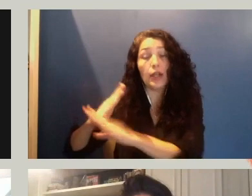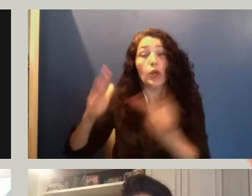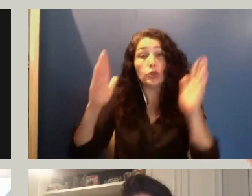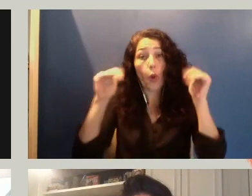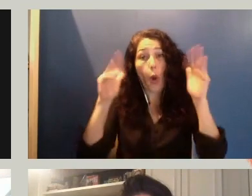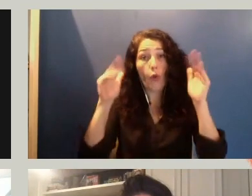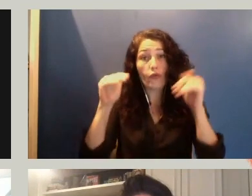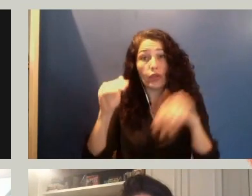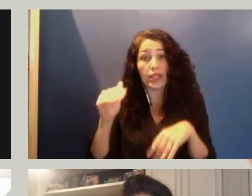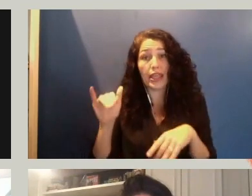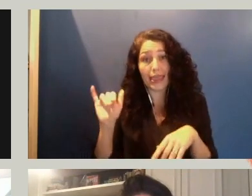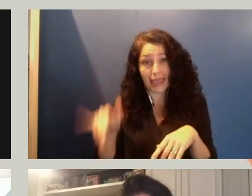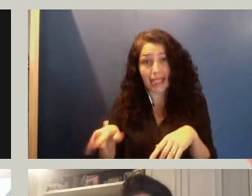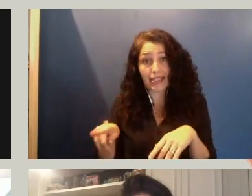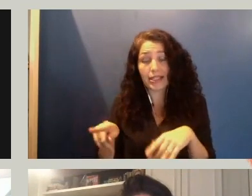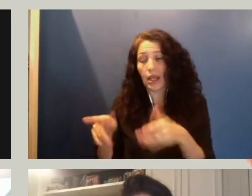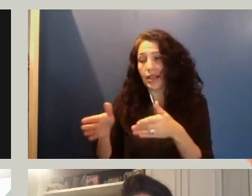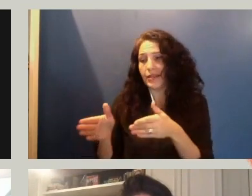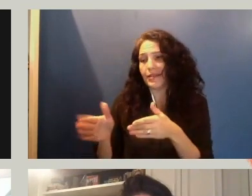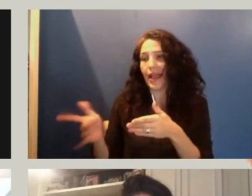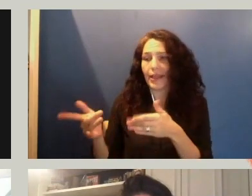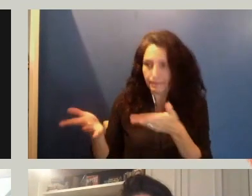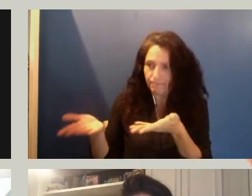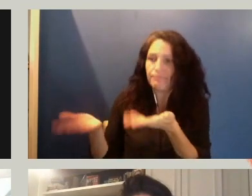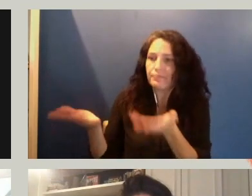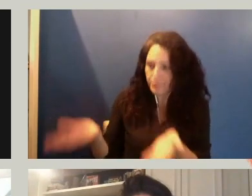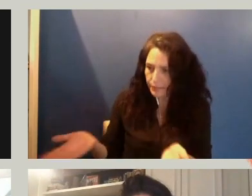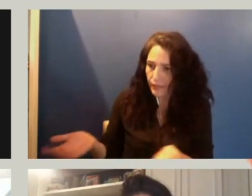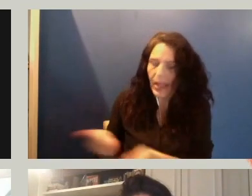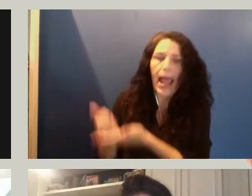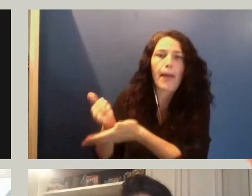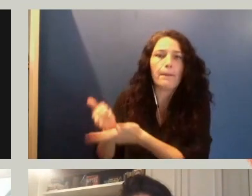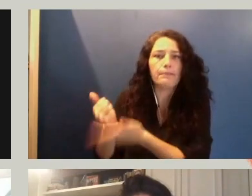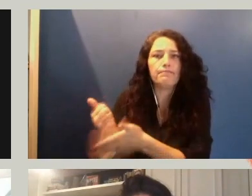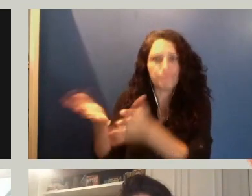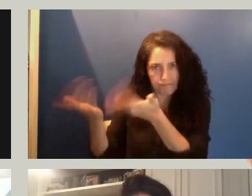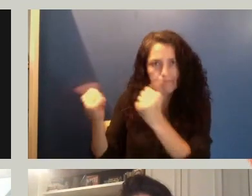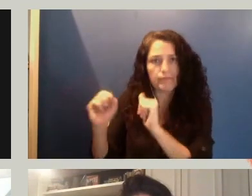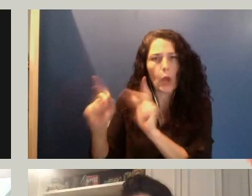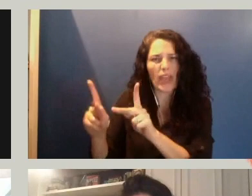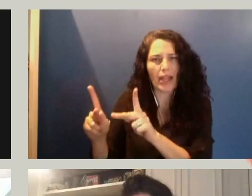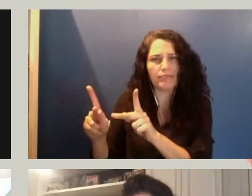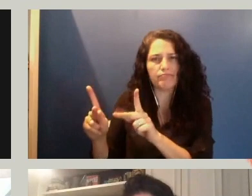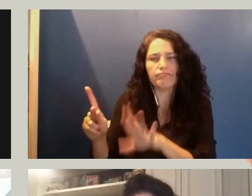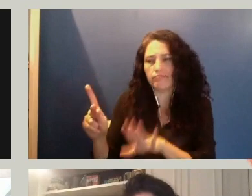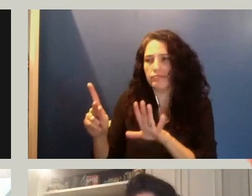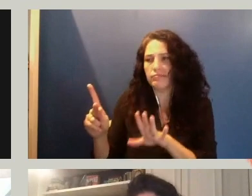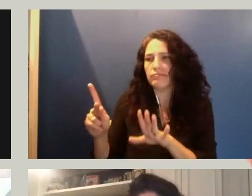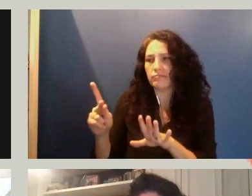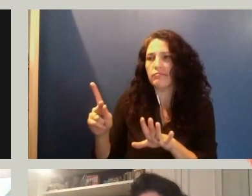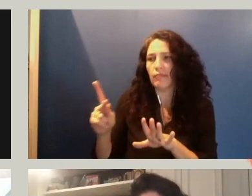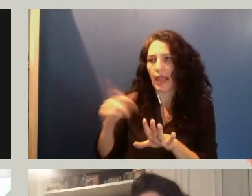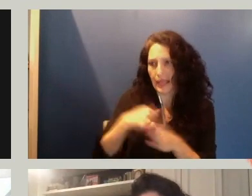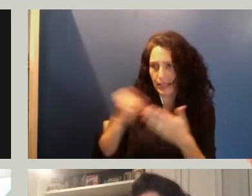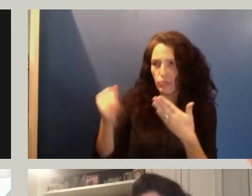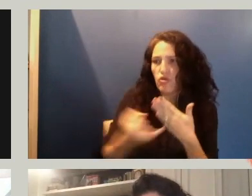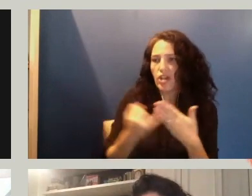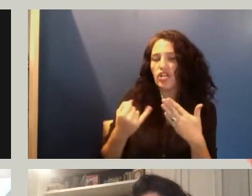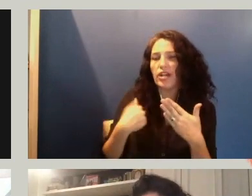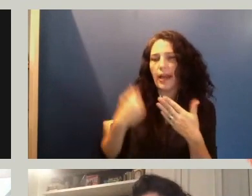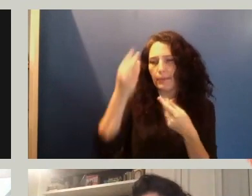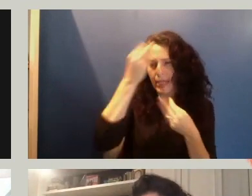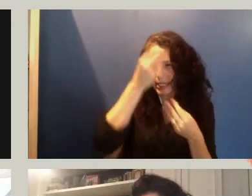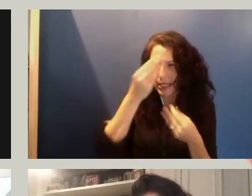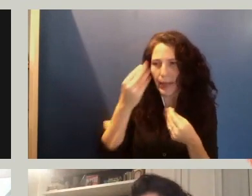give them a calling card to say, okay, here's the project. I've had the support to think it through more. I have the materials.